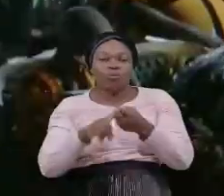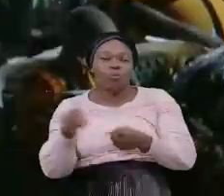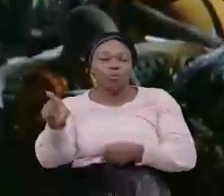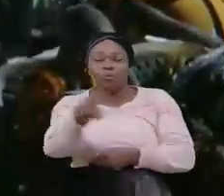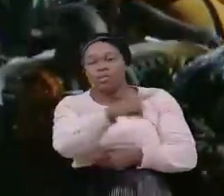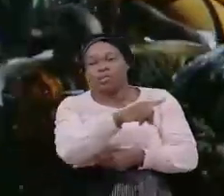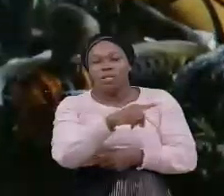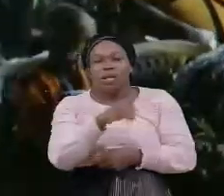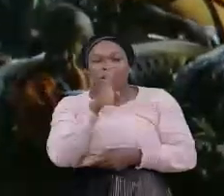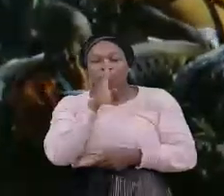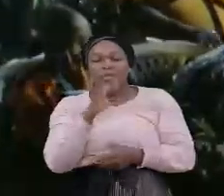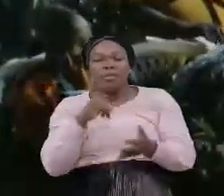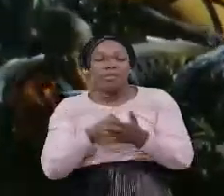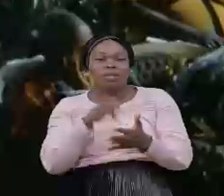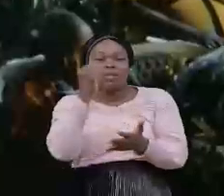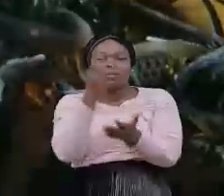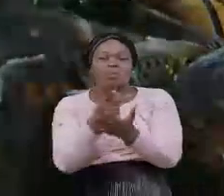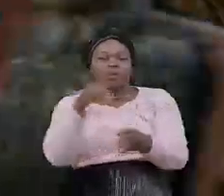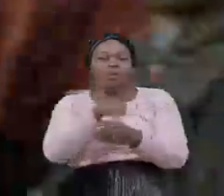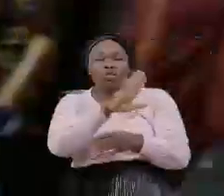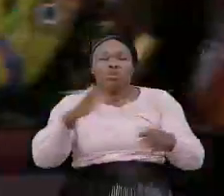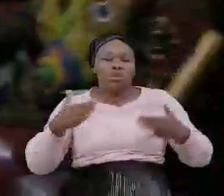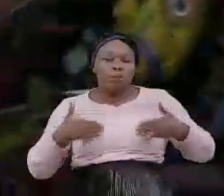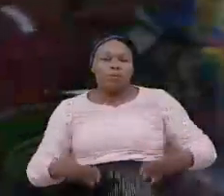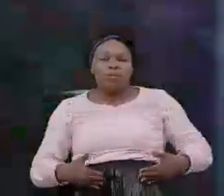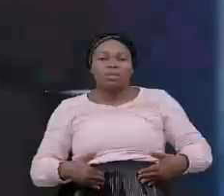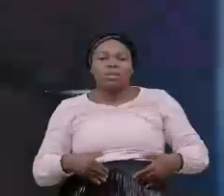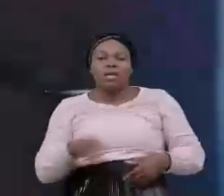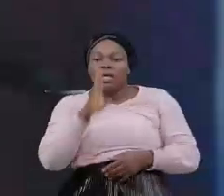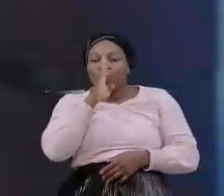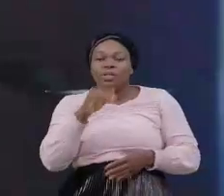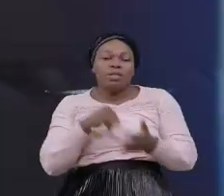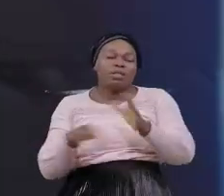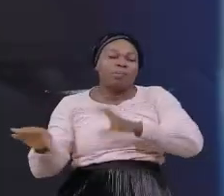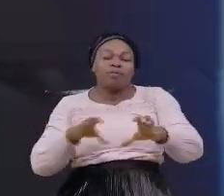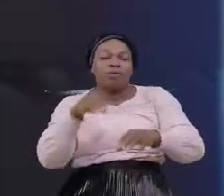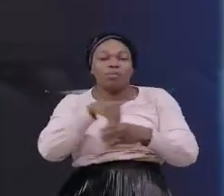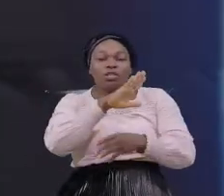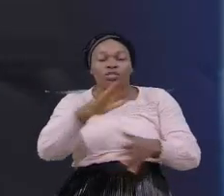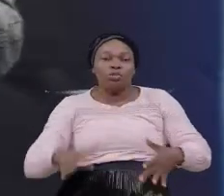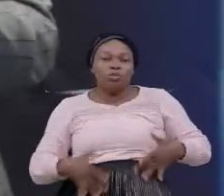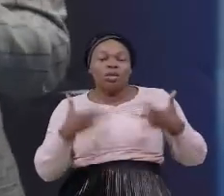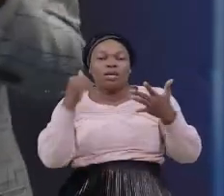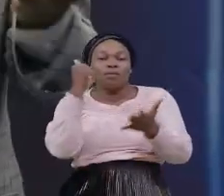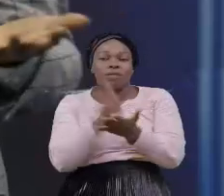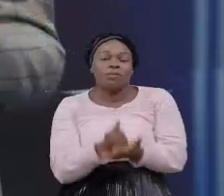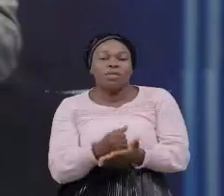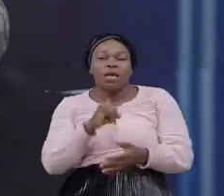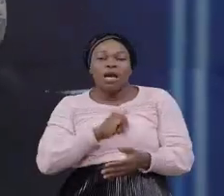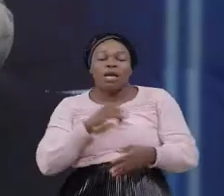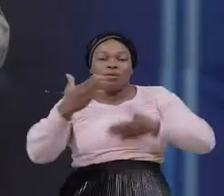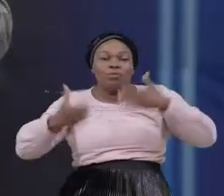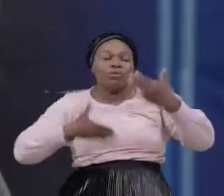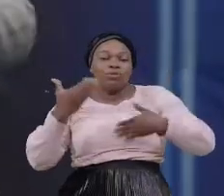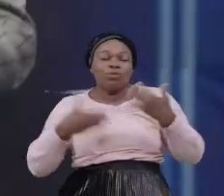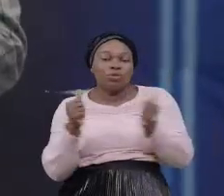confirmed in your body. Be it performed in your life. I rejoice with you tonight. You are healed tonight.